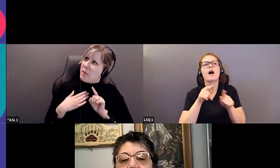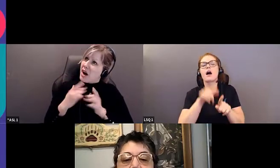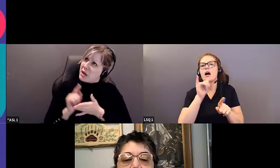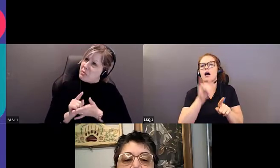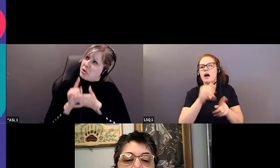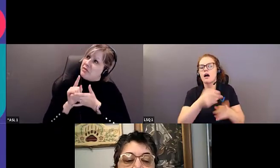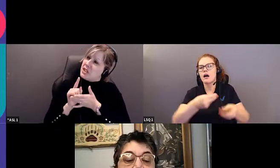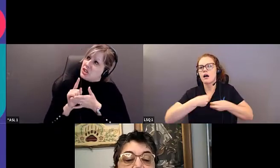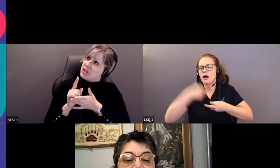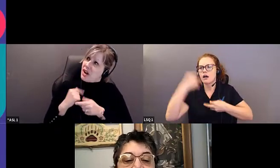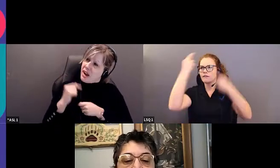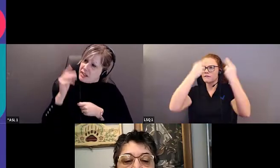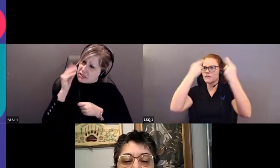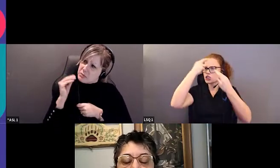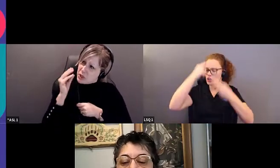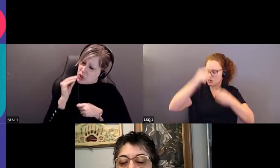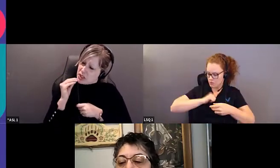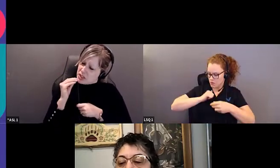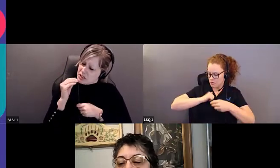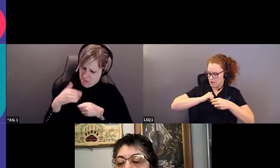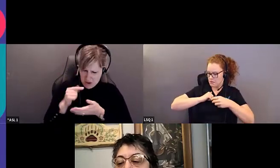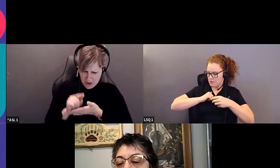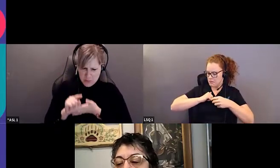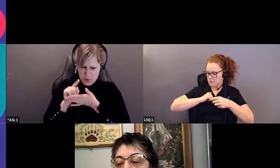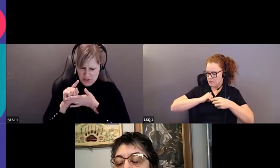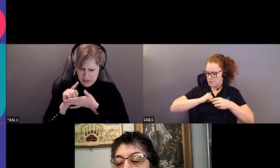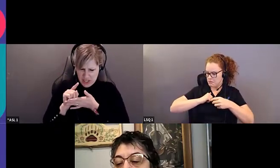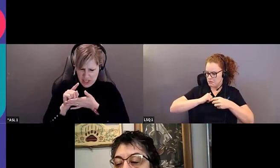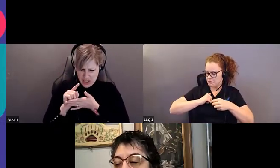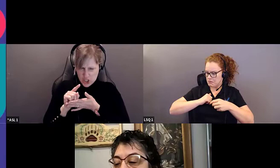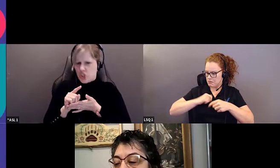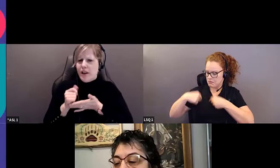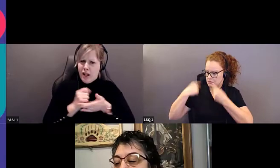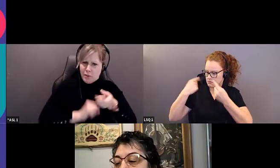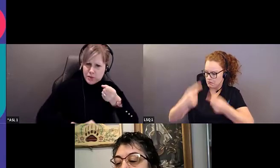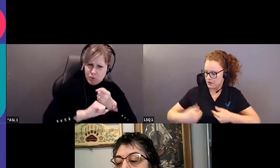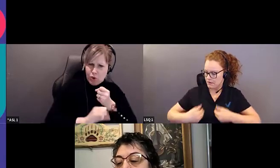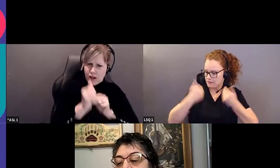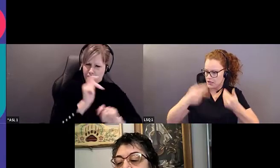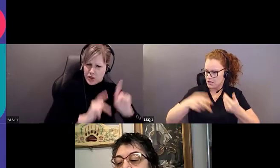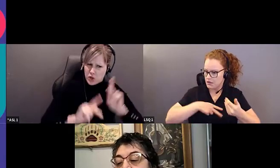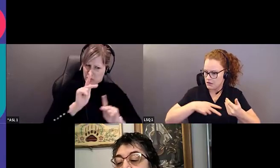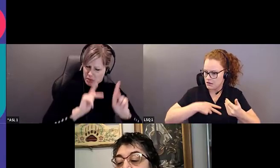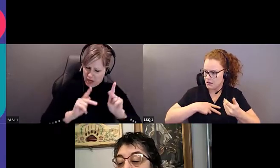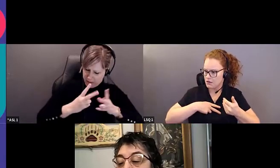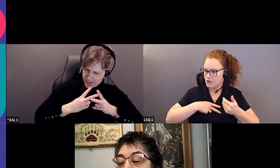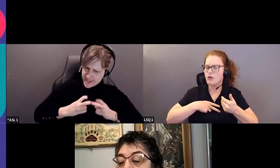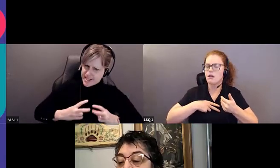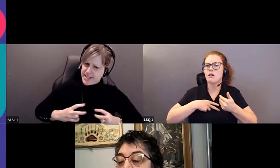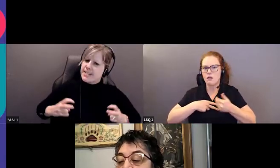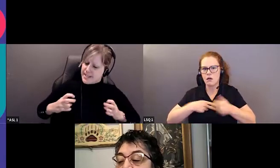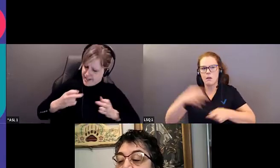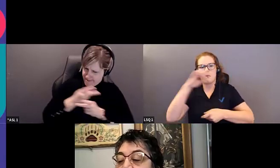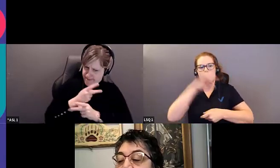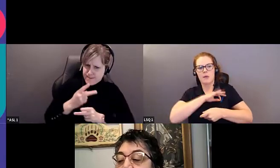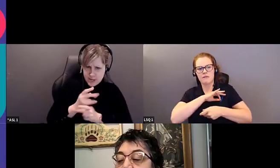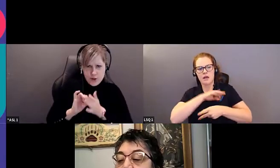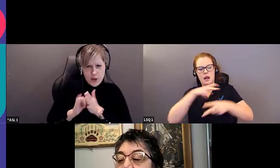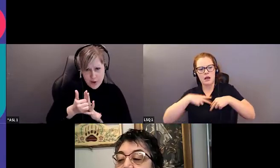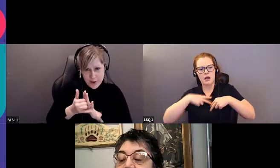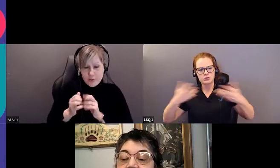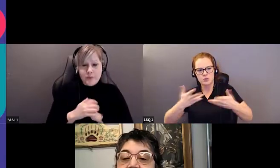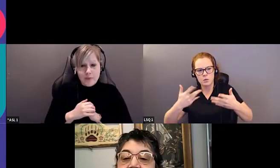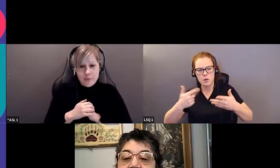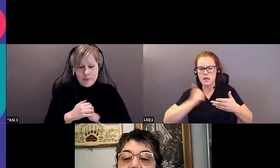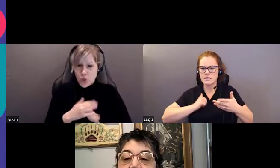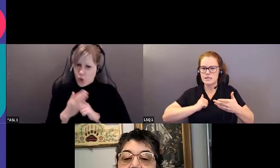and how can I use that to be an ally for others. And so I look forward to this continued